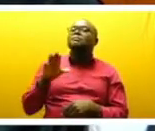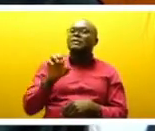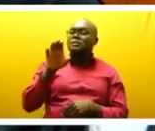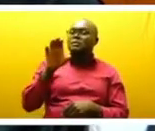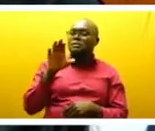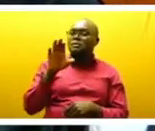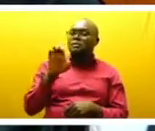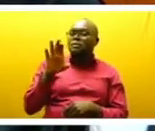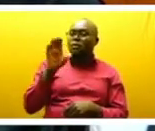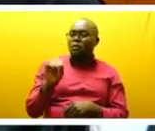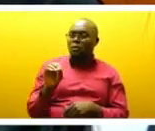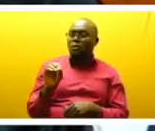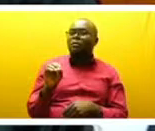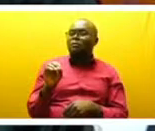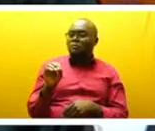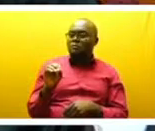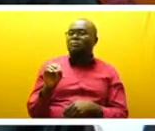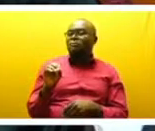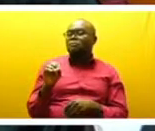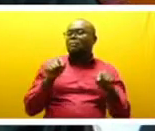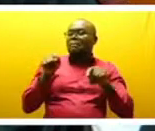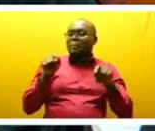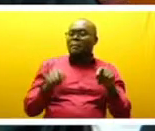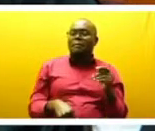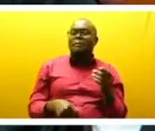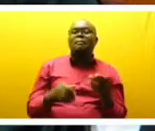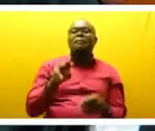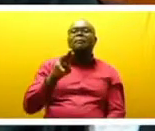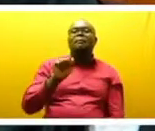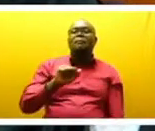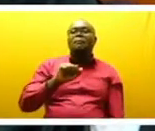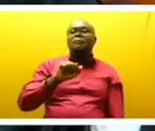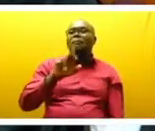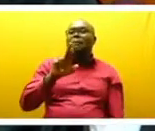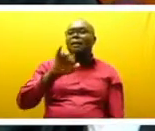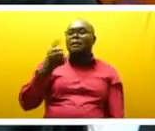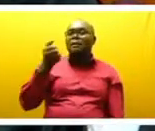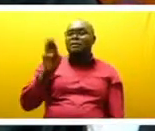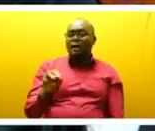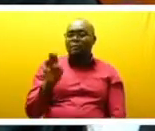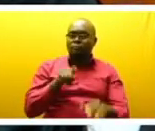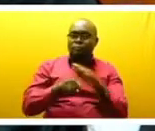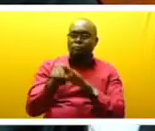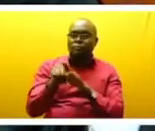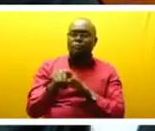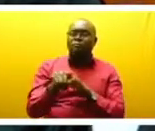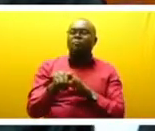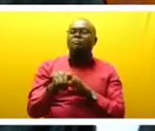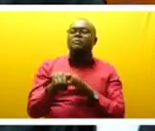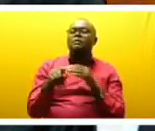alternate team leader of the tallying center, Marjan Hussein, walked into the bedroom boardroom,